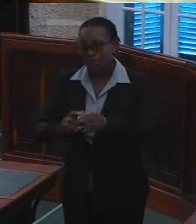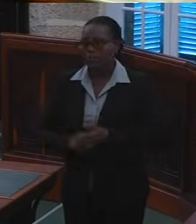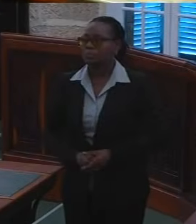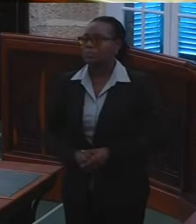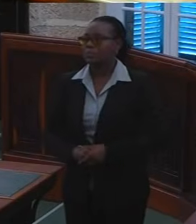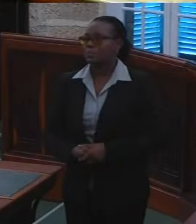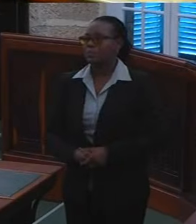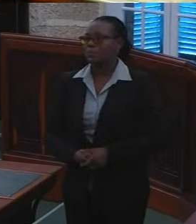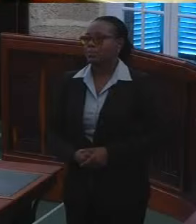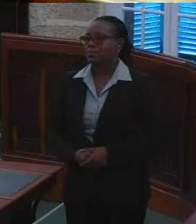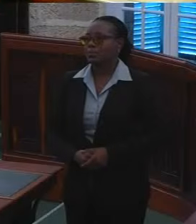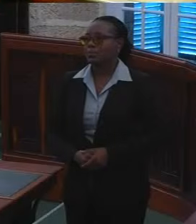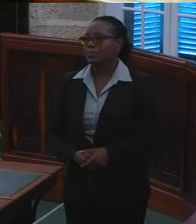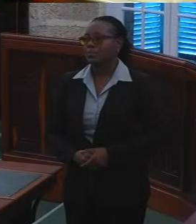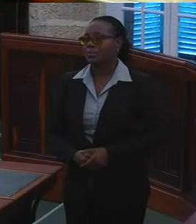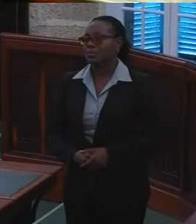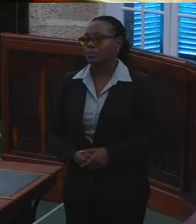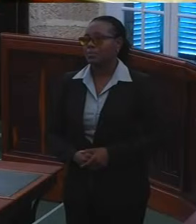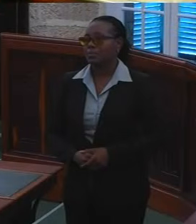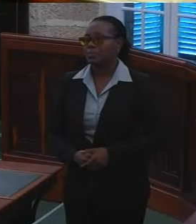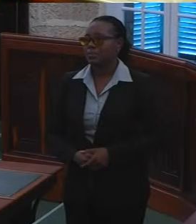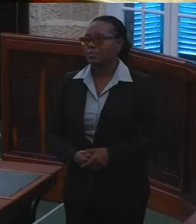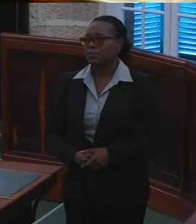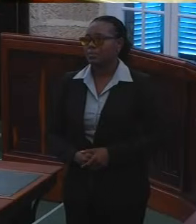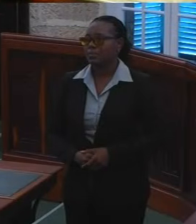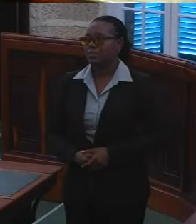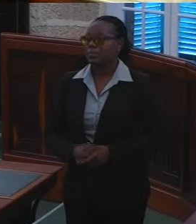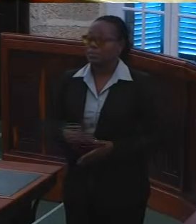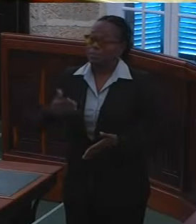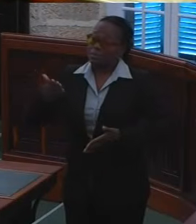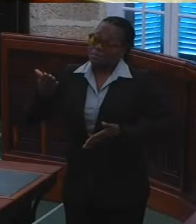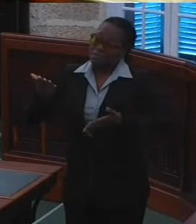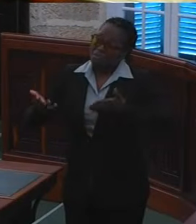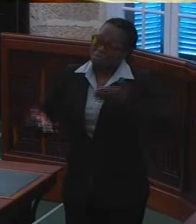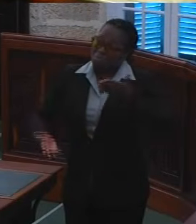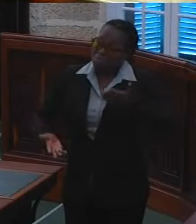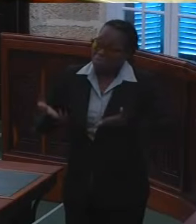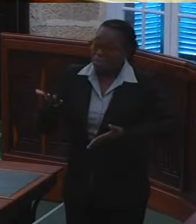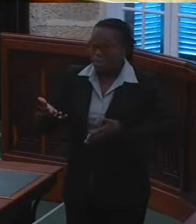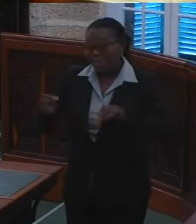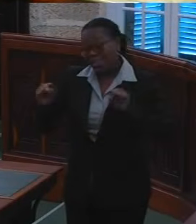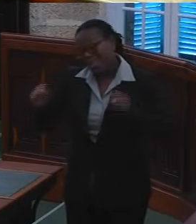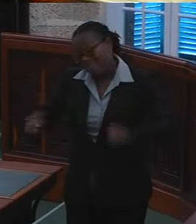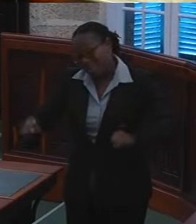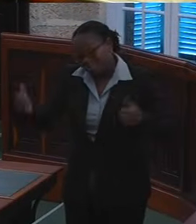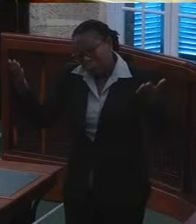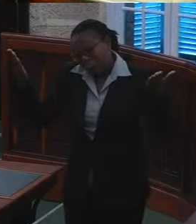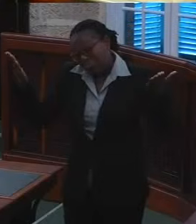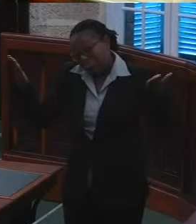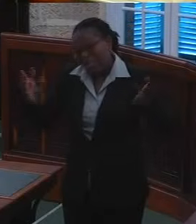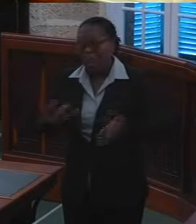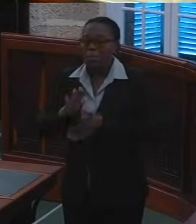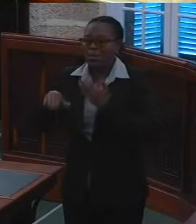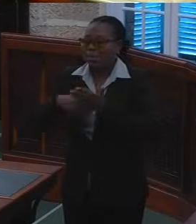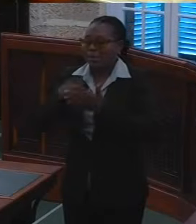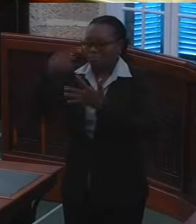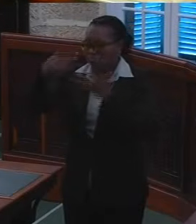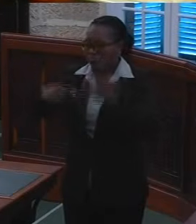No, it's not about him. And perhaps, Mr. Speaker, sir, they can. I don't know. I'm talking about all kinds of